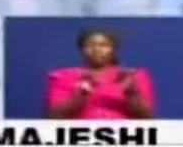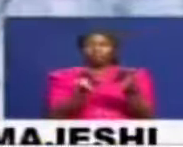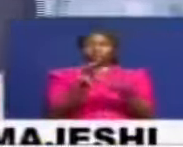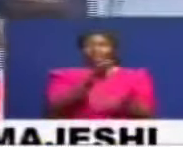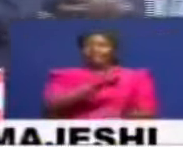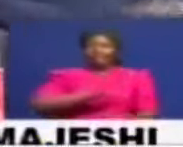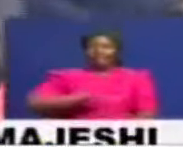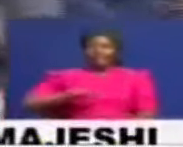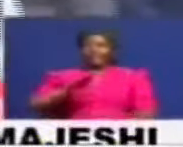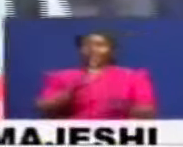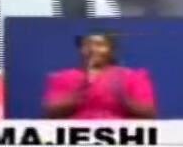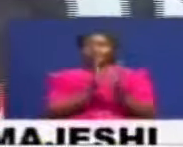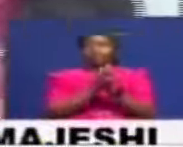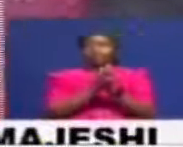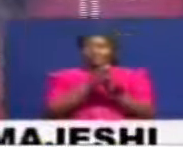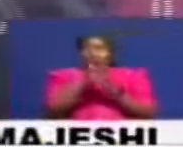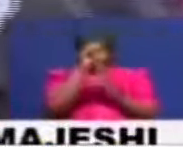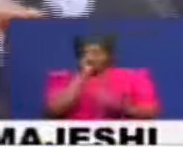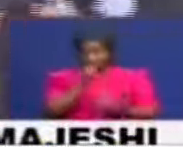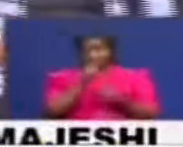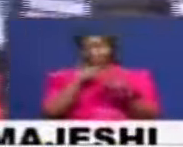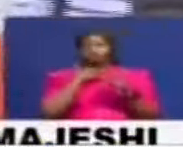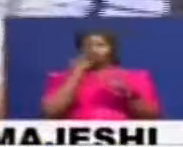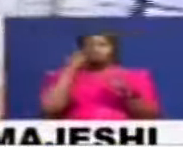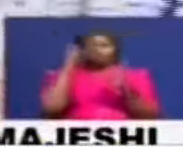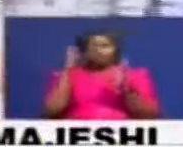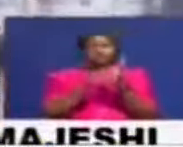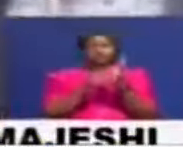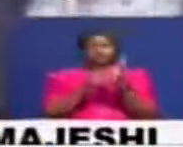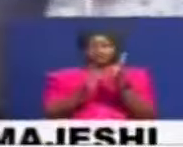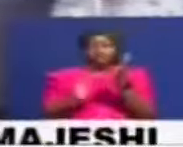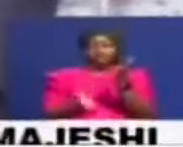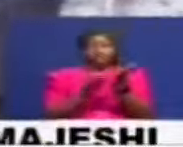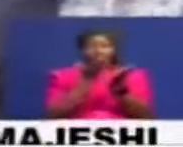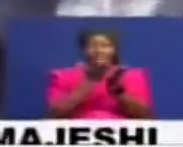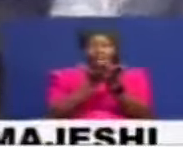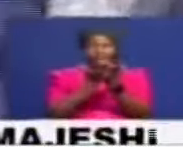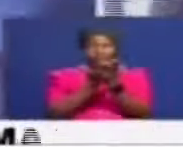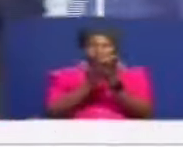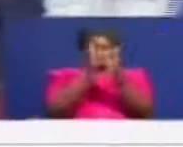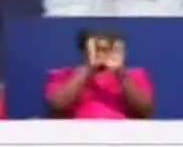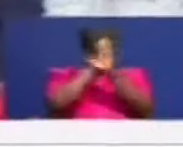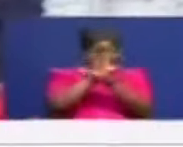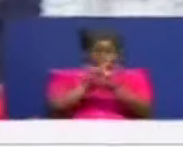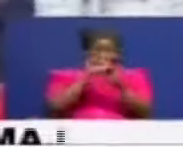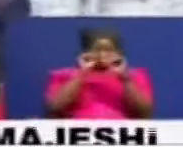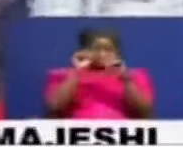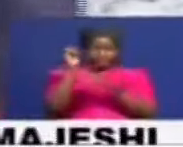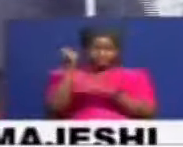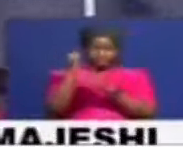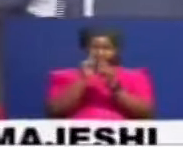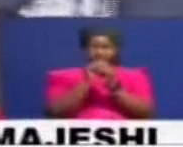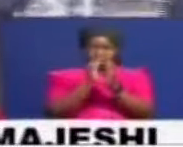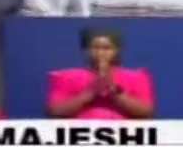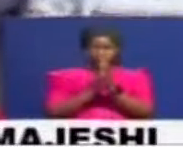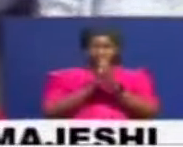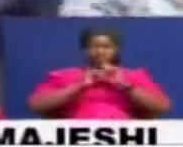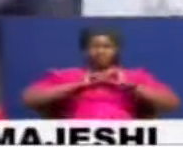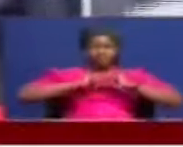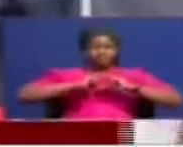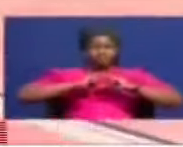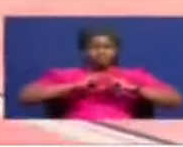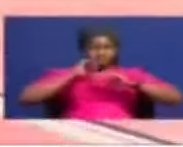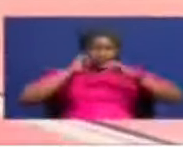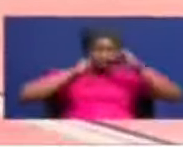generali Francis Ogolla ameweza kufariki na sasa familia yake inaingia kulingana na orodha ama